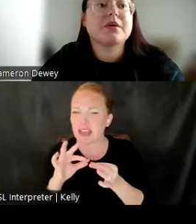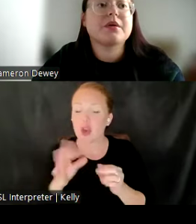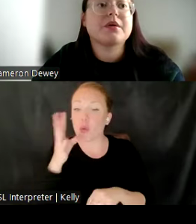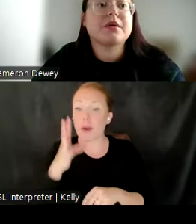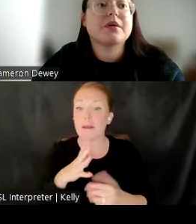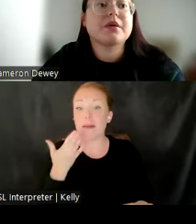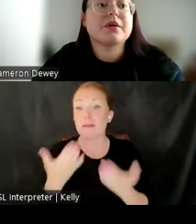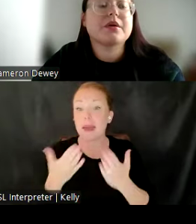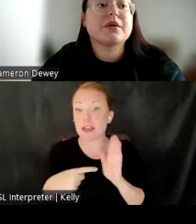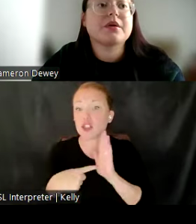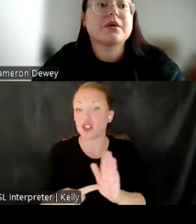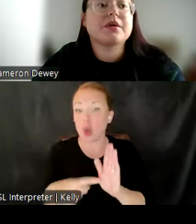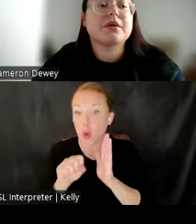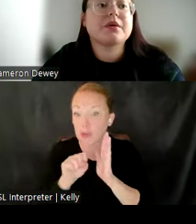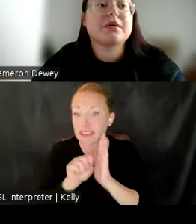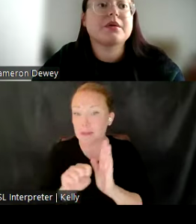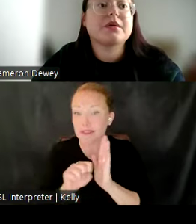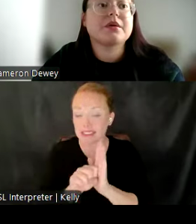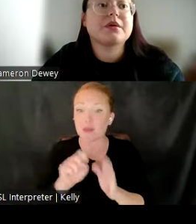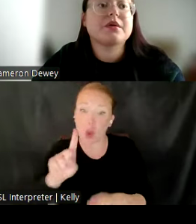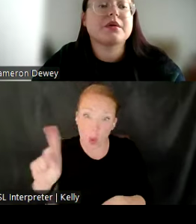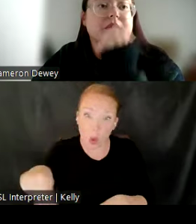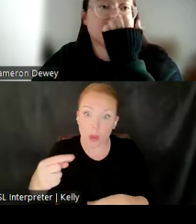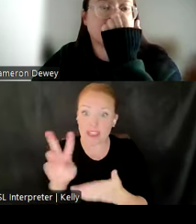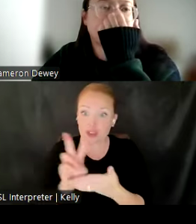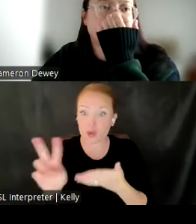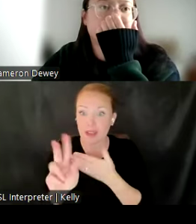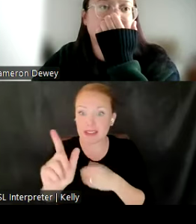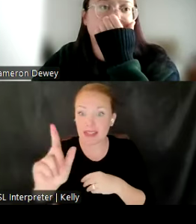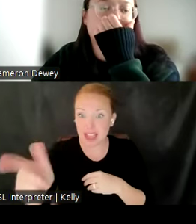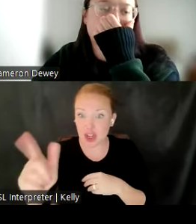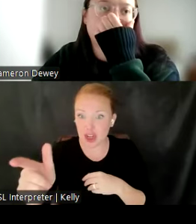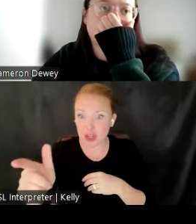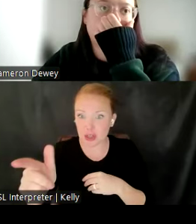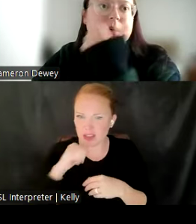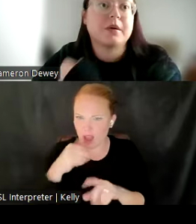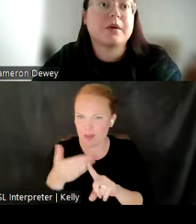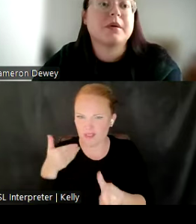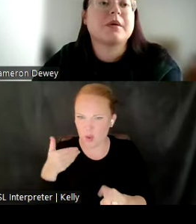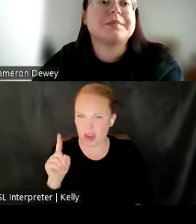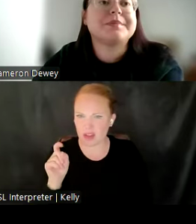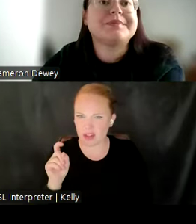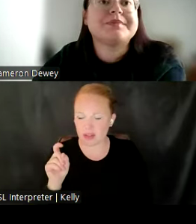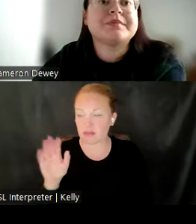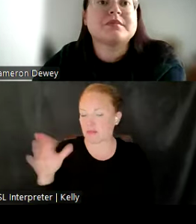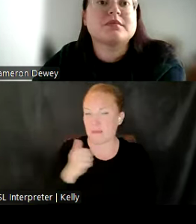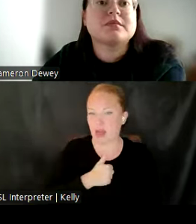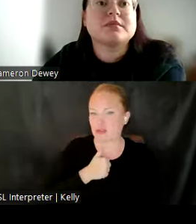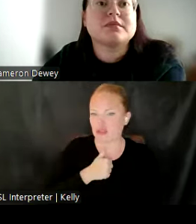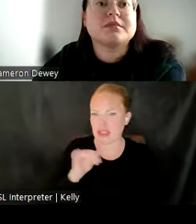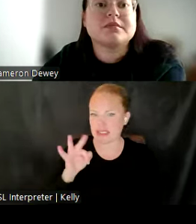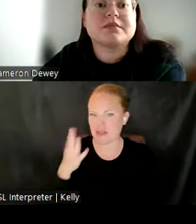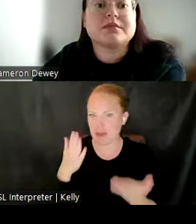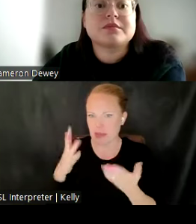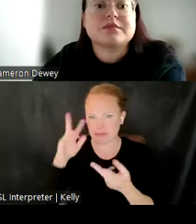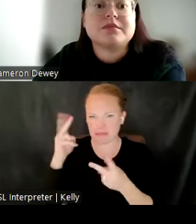symptoms only 2 weeks after and not before? And apologies if I'm misinterpreting your question, but